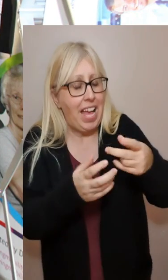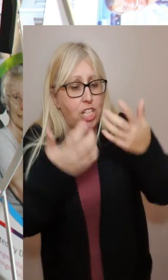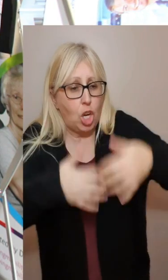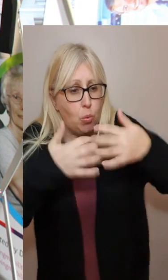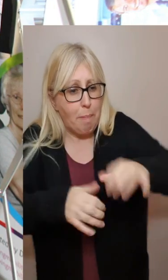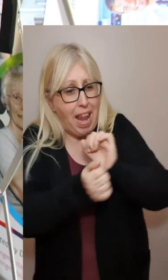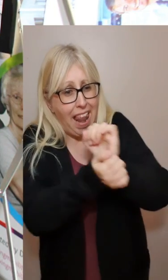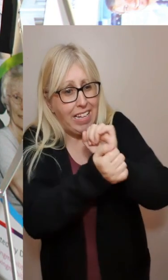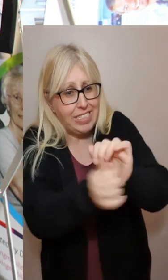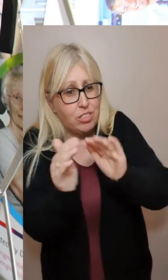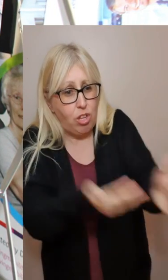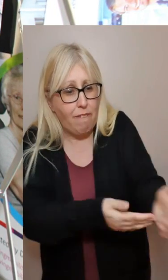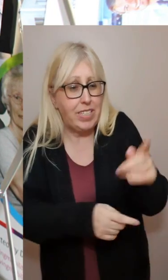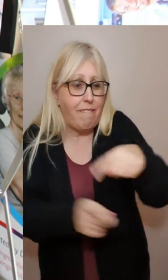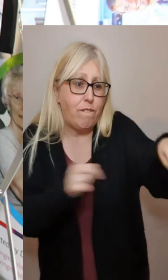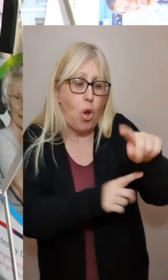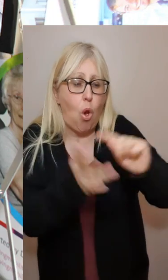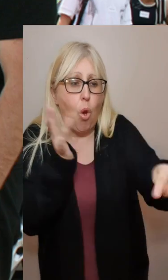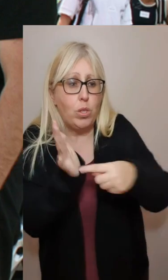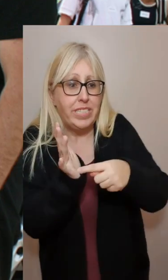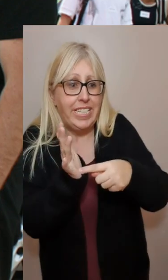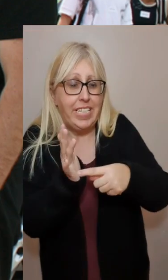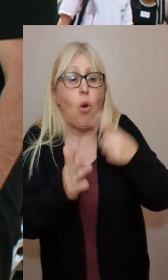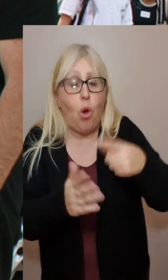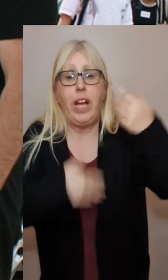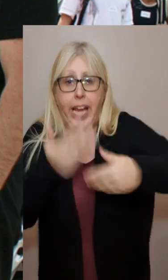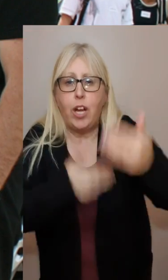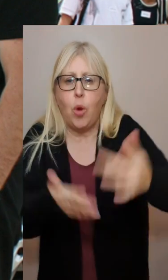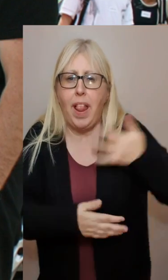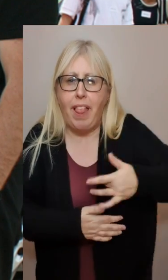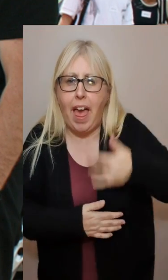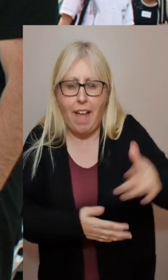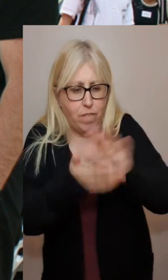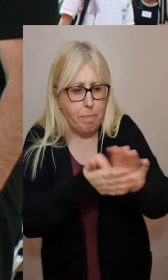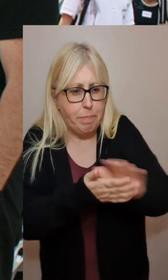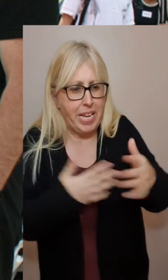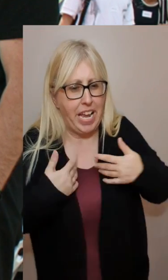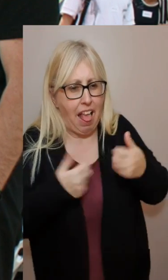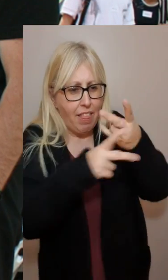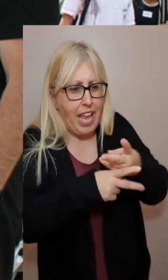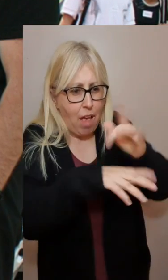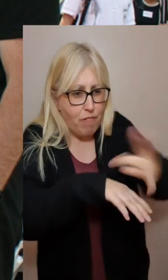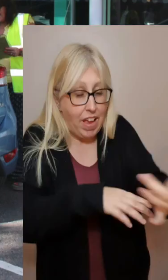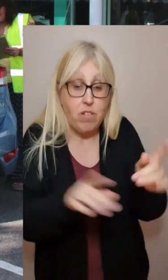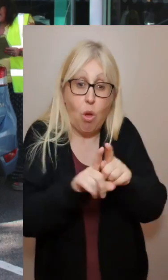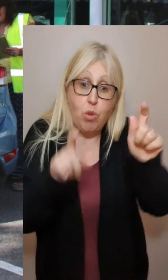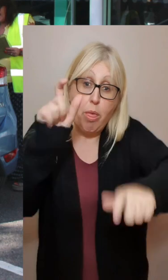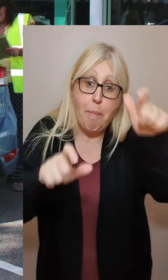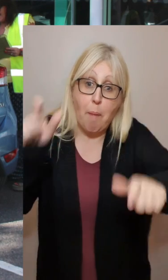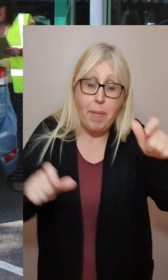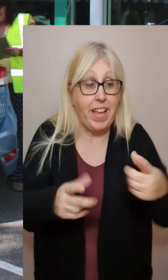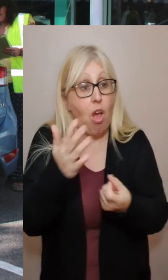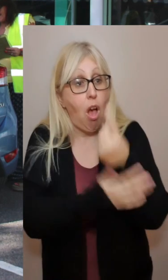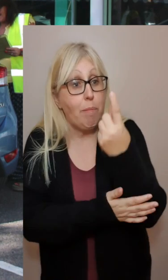occupational therapists, as well as a Get Going Live event that gives healthcare professionals and the general public the opportunity to test